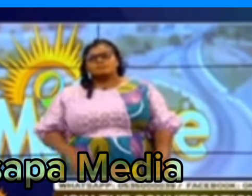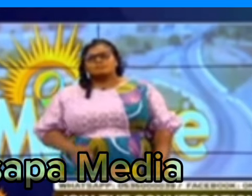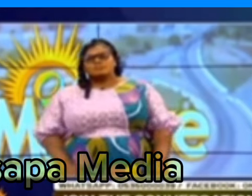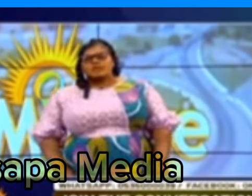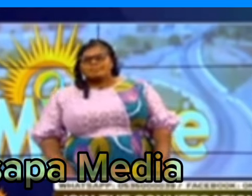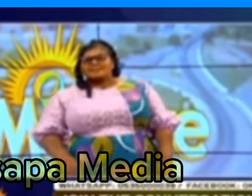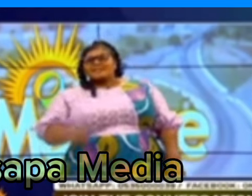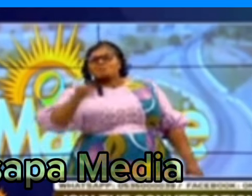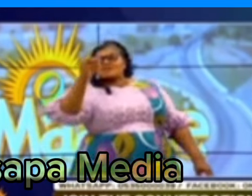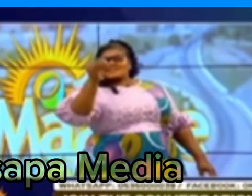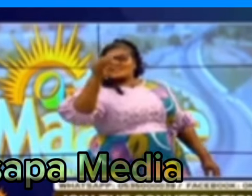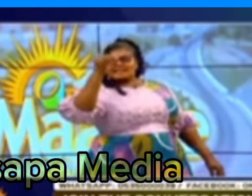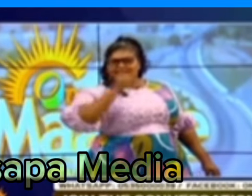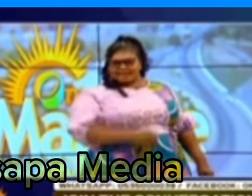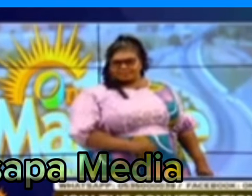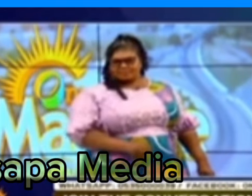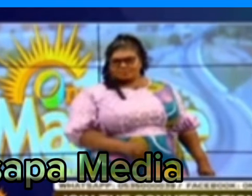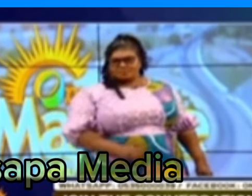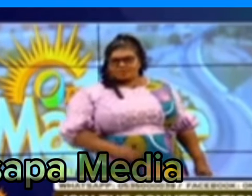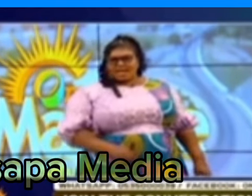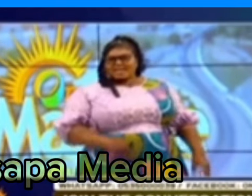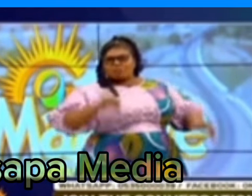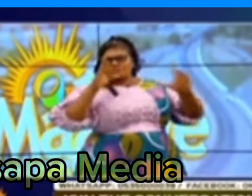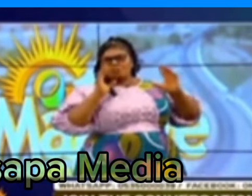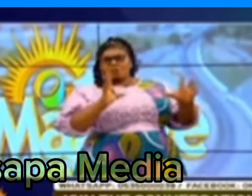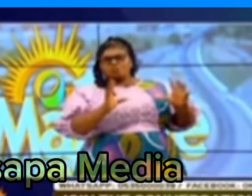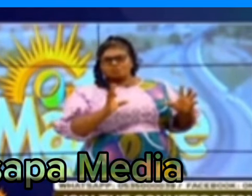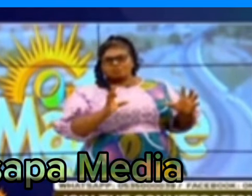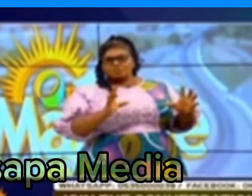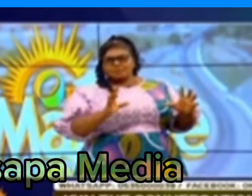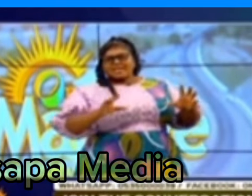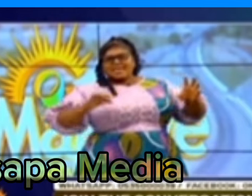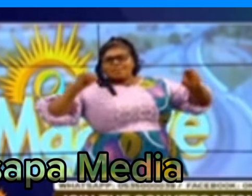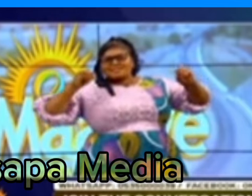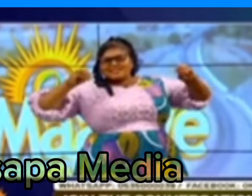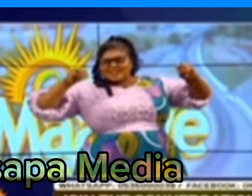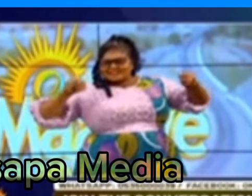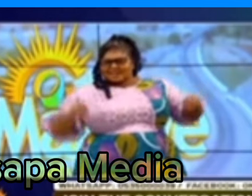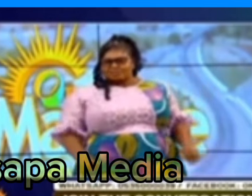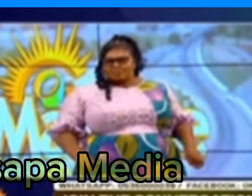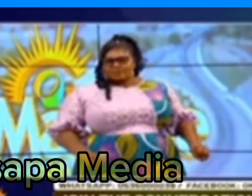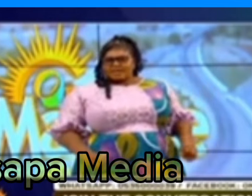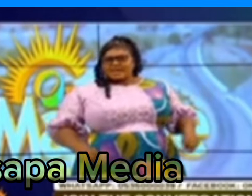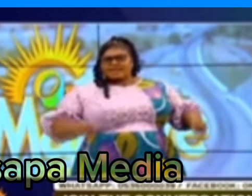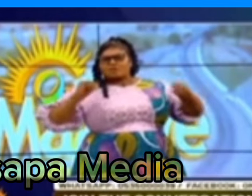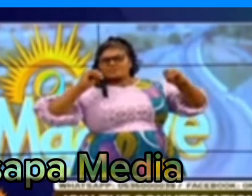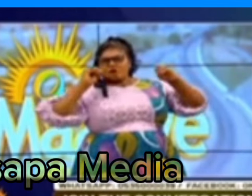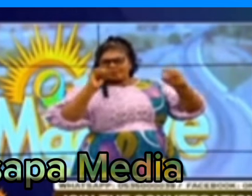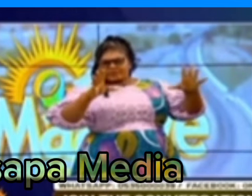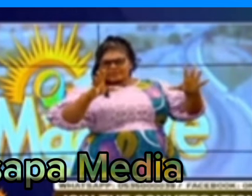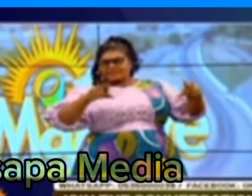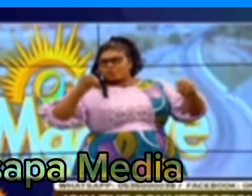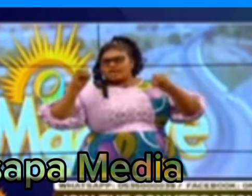remaining. But you're wasted, says Kano. And you're going to go group. You're wasted, says Kano. You're the